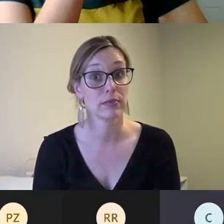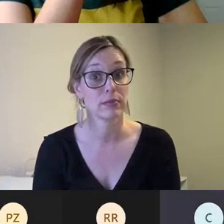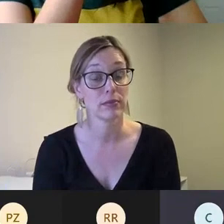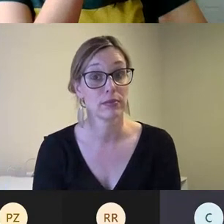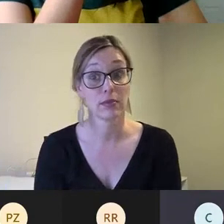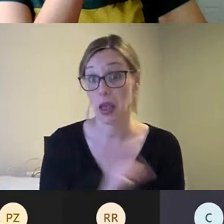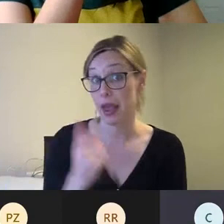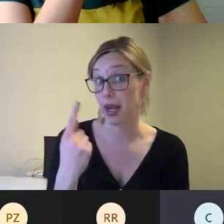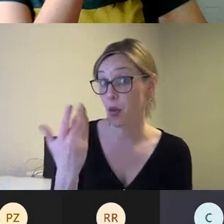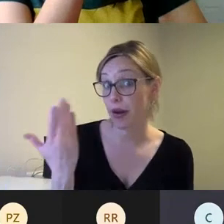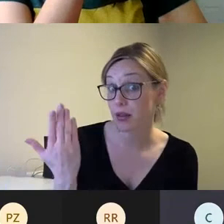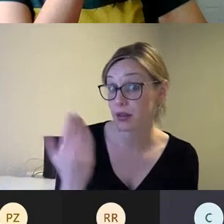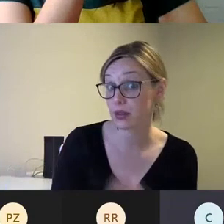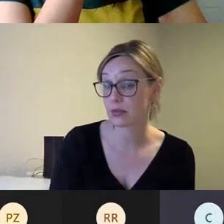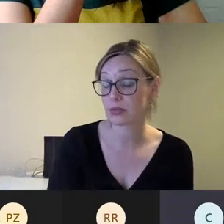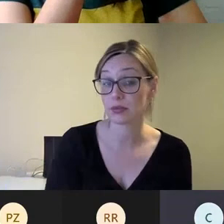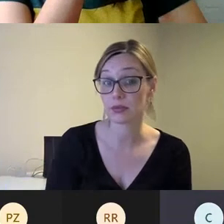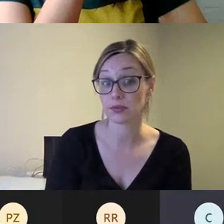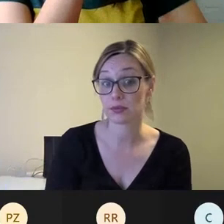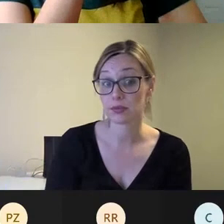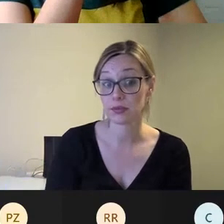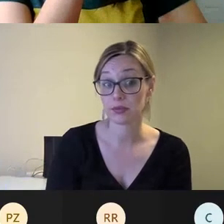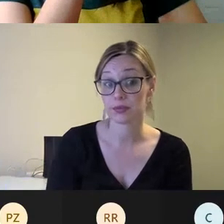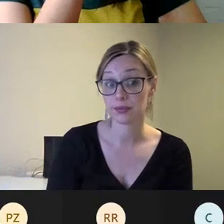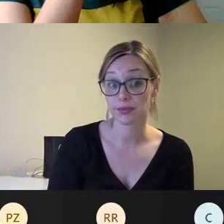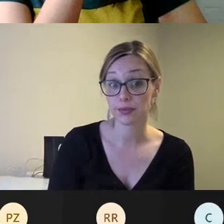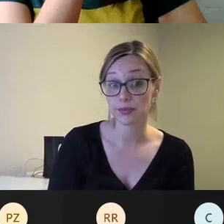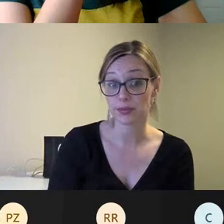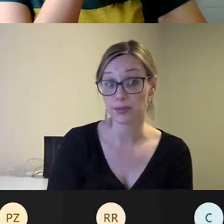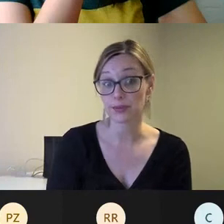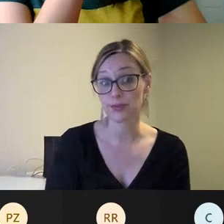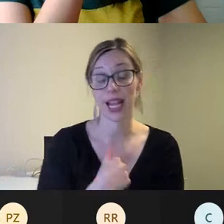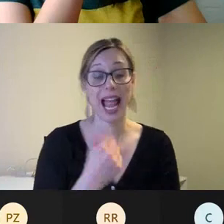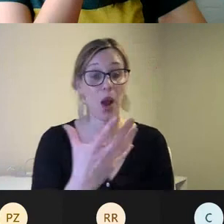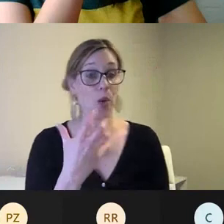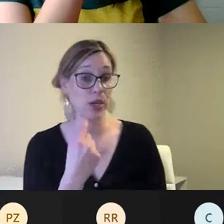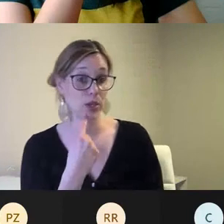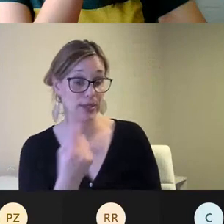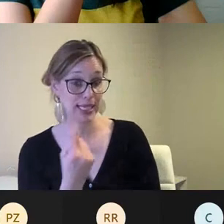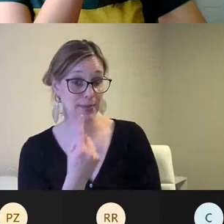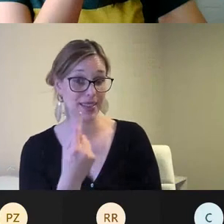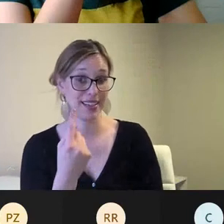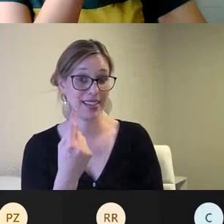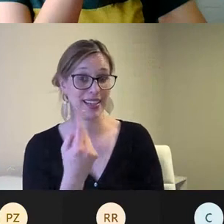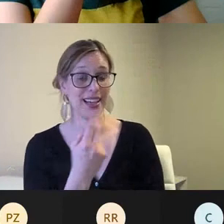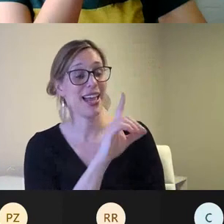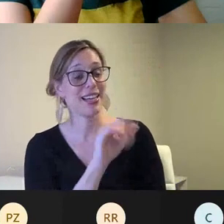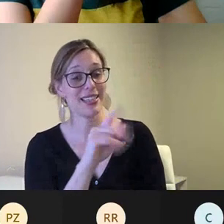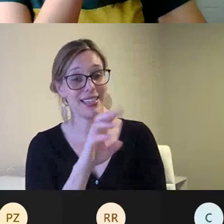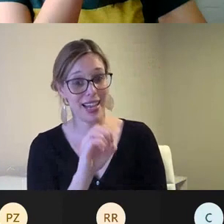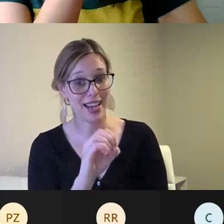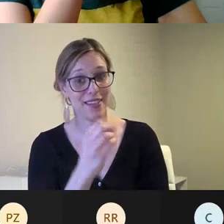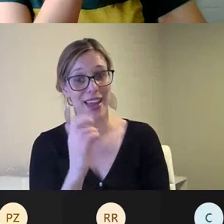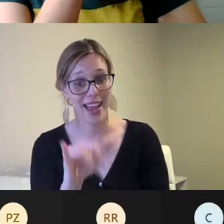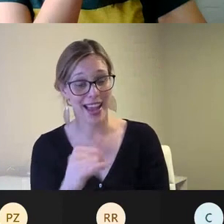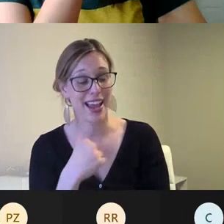Anyone else? I wanted to say something. Dave, hey, how are you doing? Heard your comment,